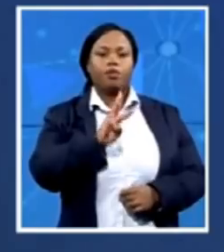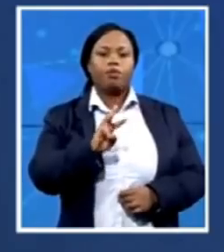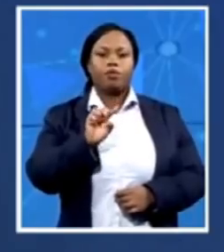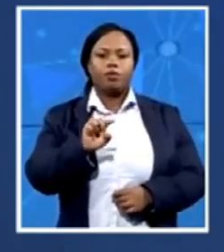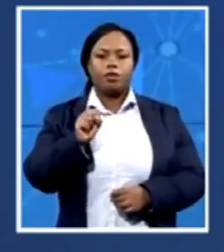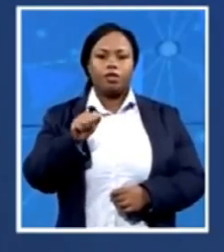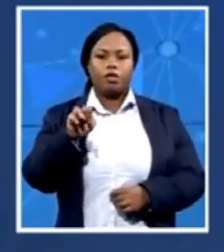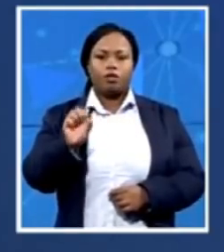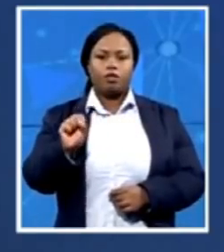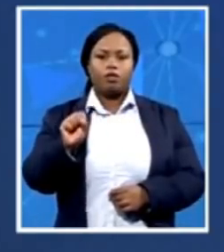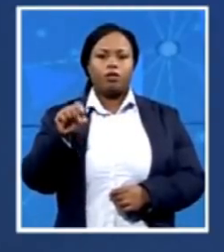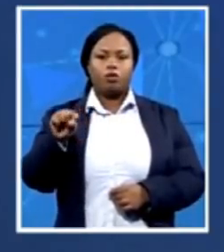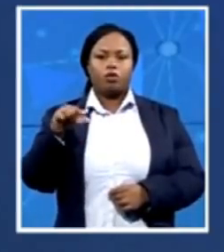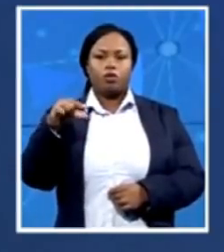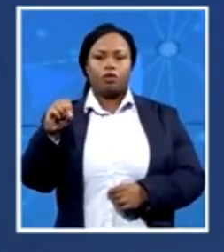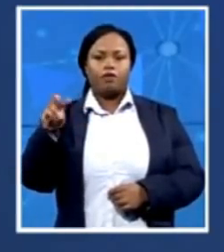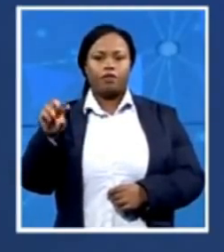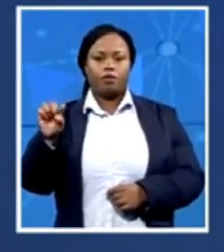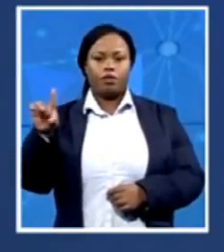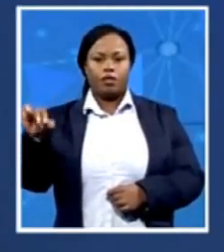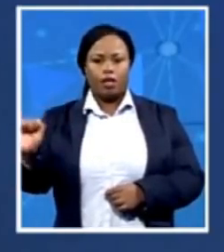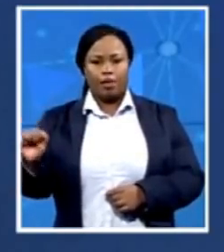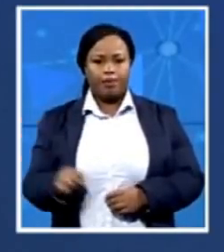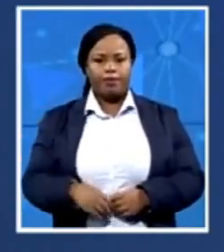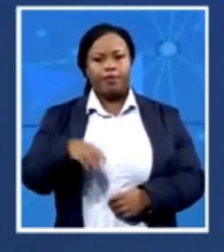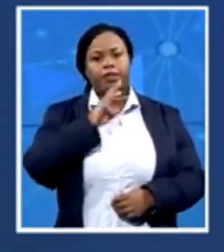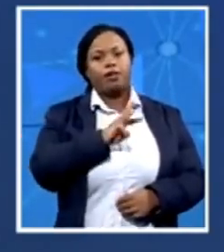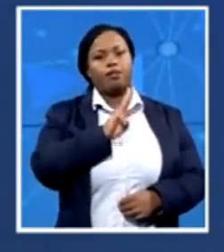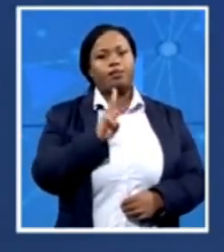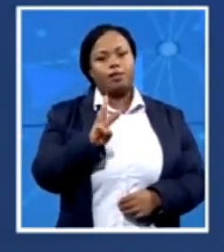www.sars.gov.za. That's www.sars.gov.gov.za.